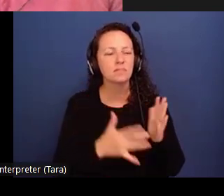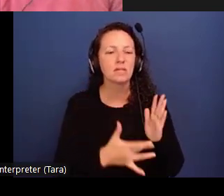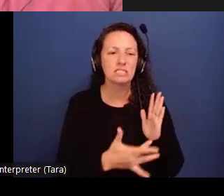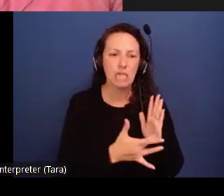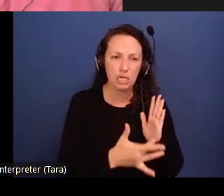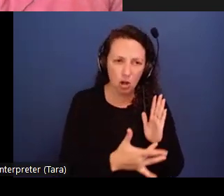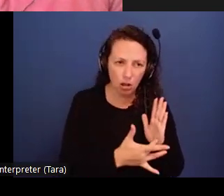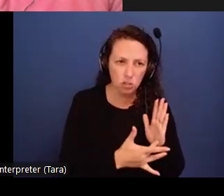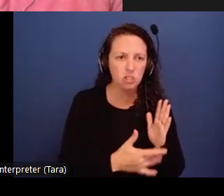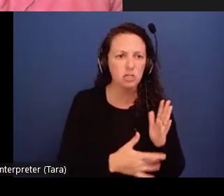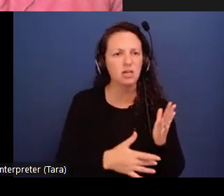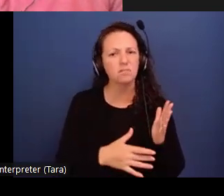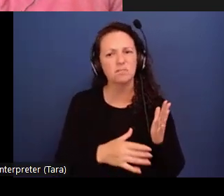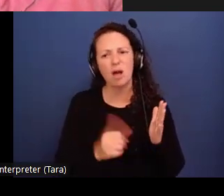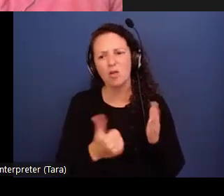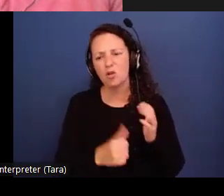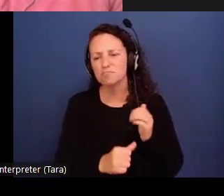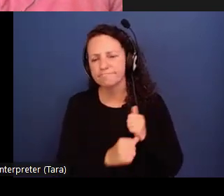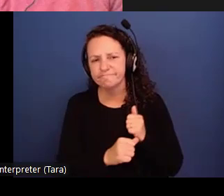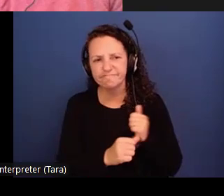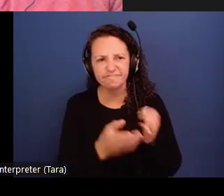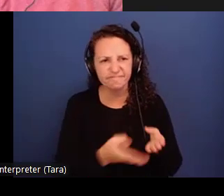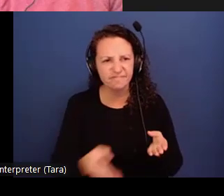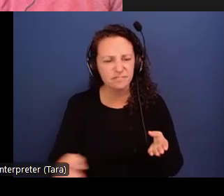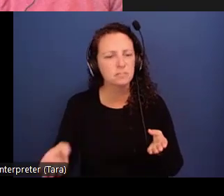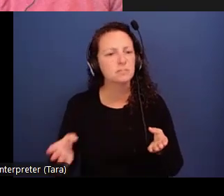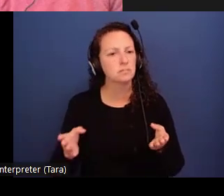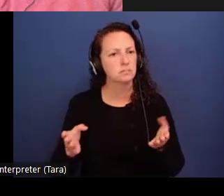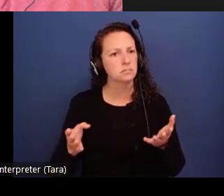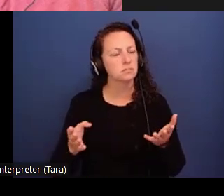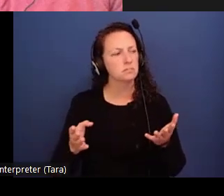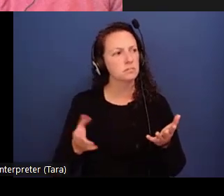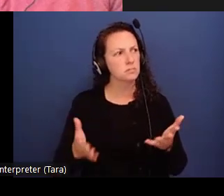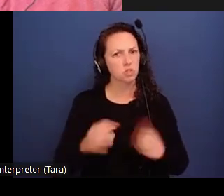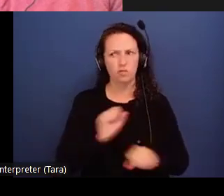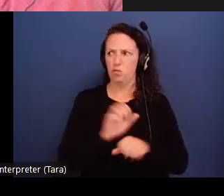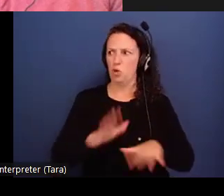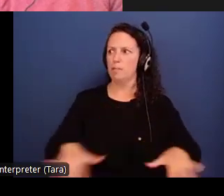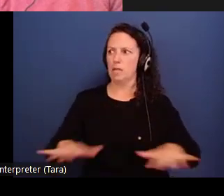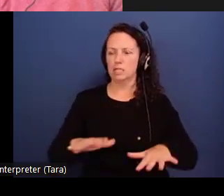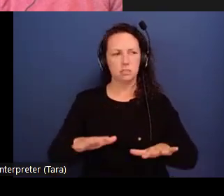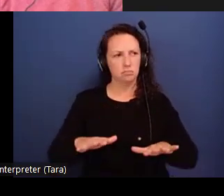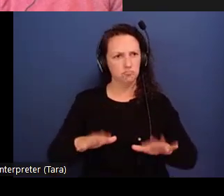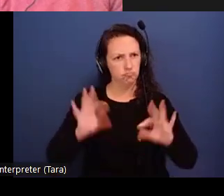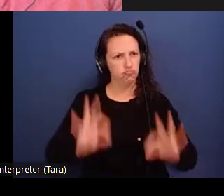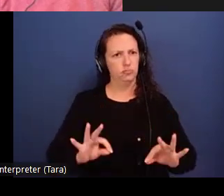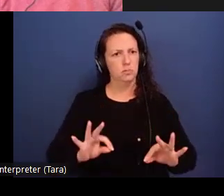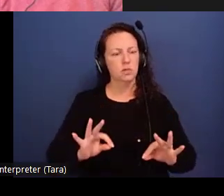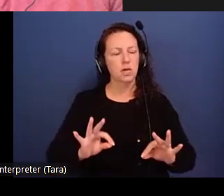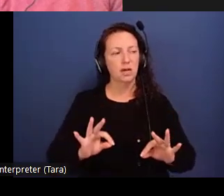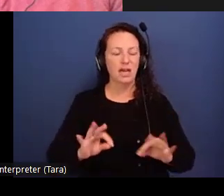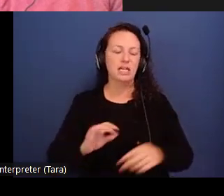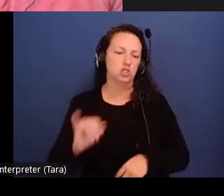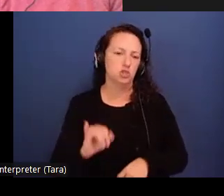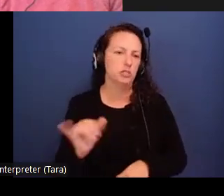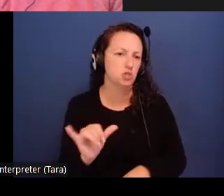technology or auxiliary aids to make your own workplace and yeah, the insurance as well.